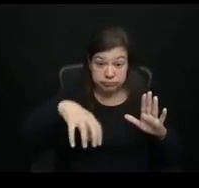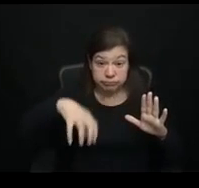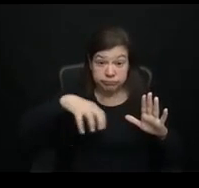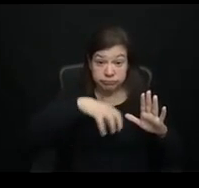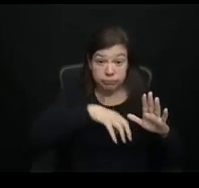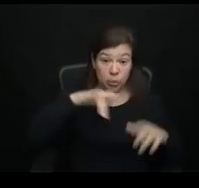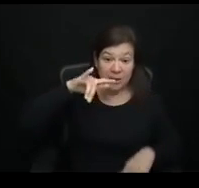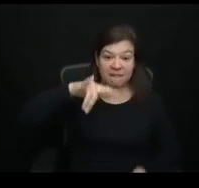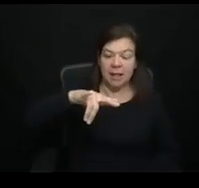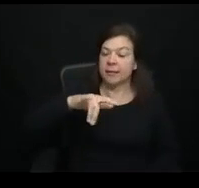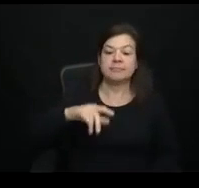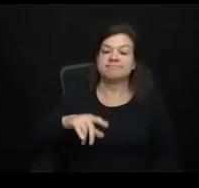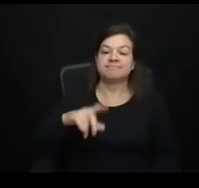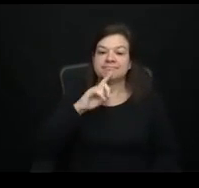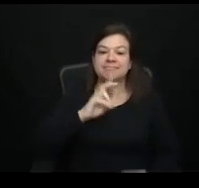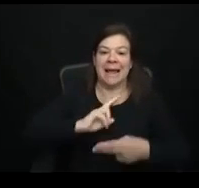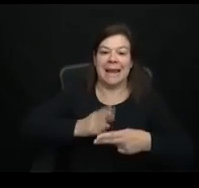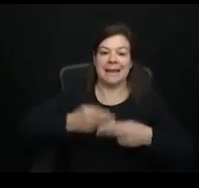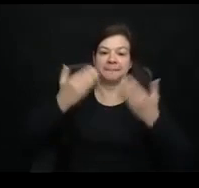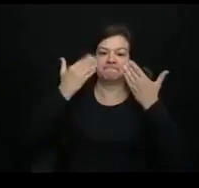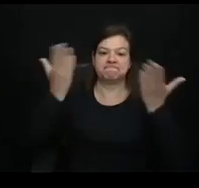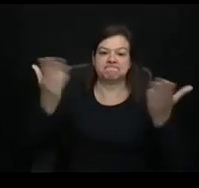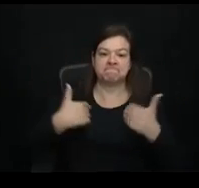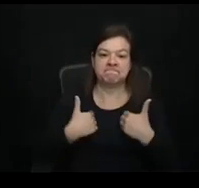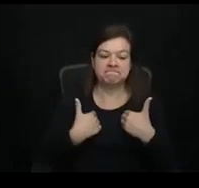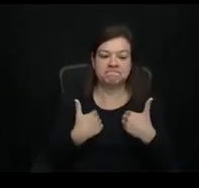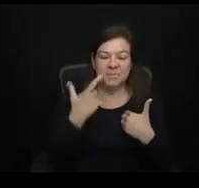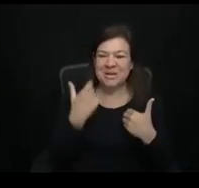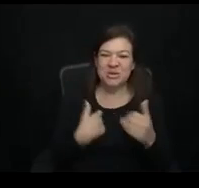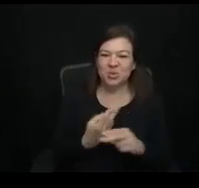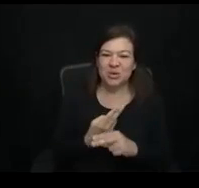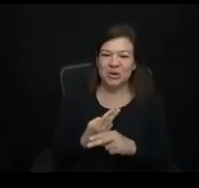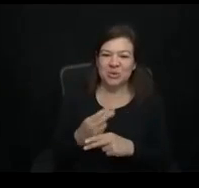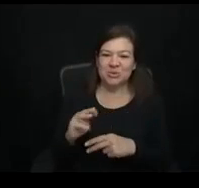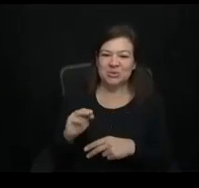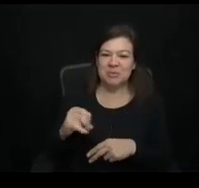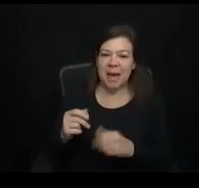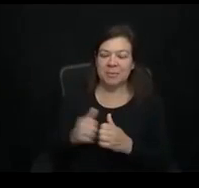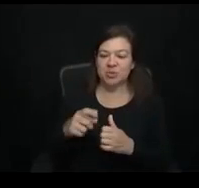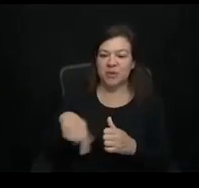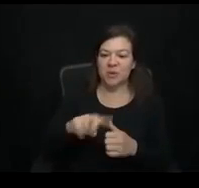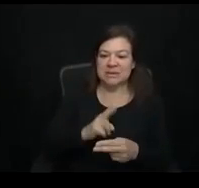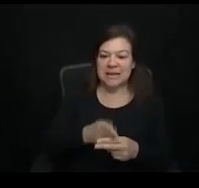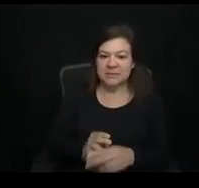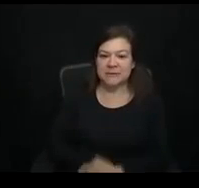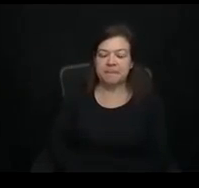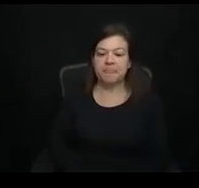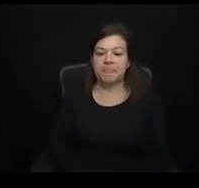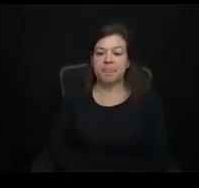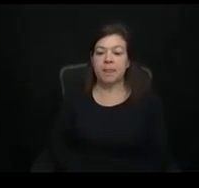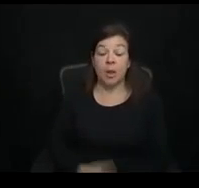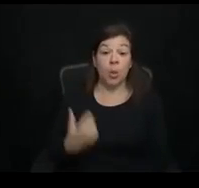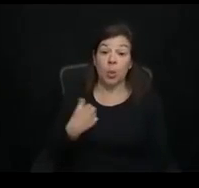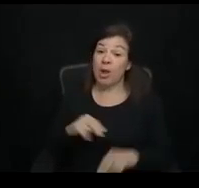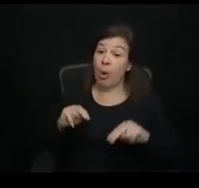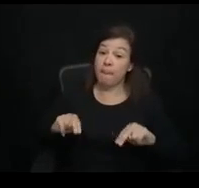flying. I don't associate those with a subdivision name because we don't use maps that have those names on them. So we are monitoring everything out